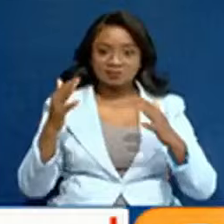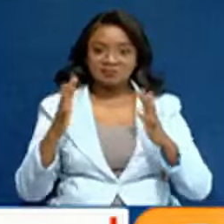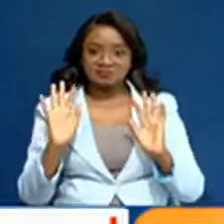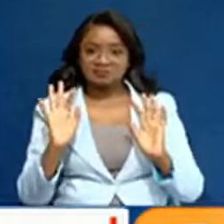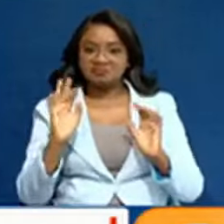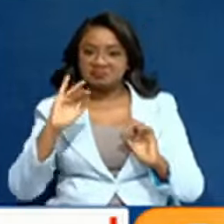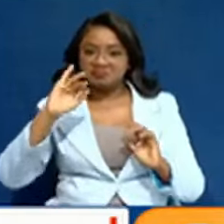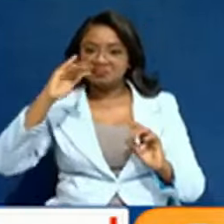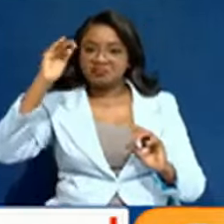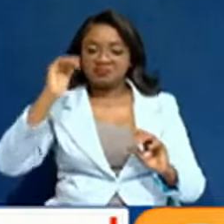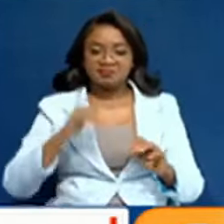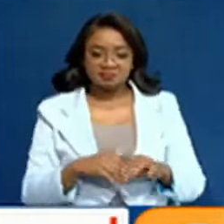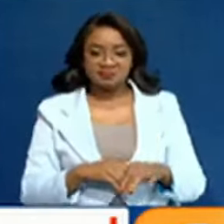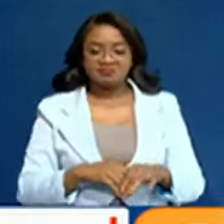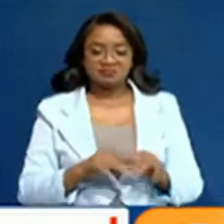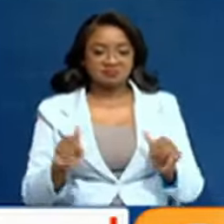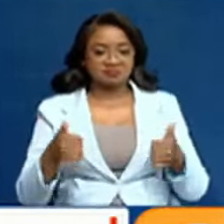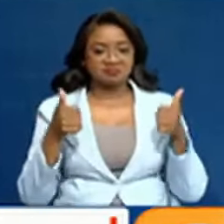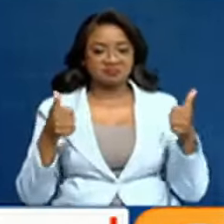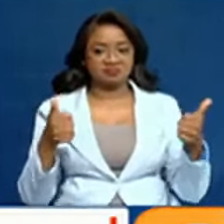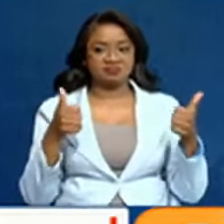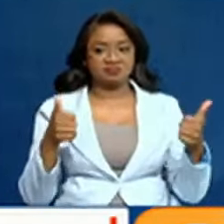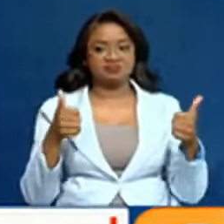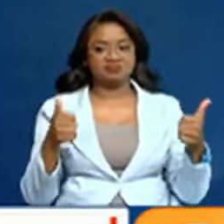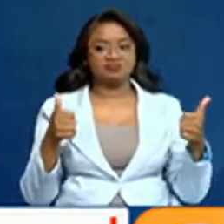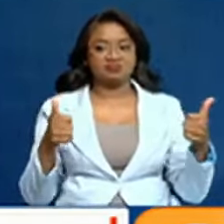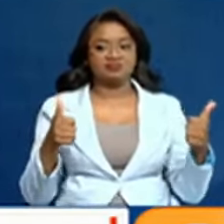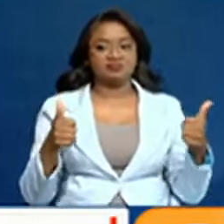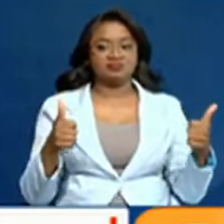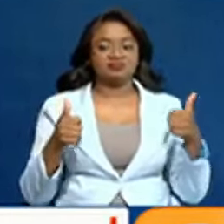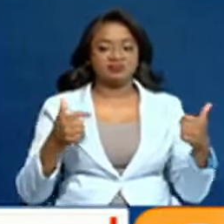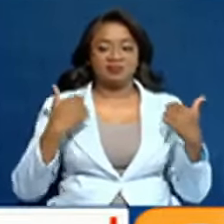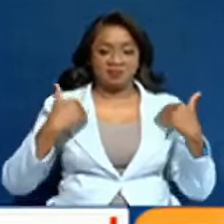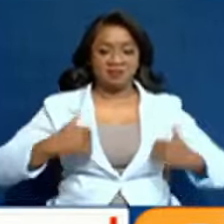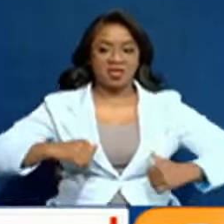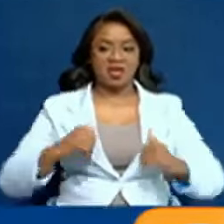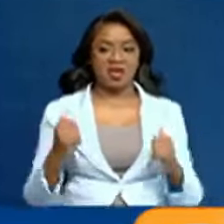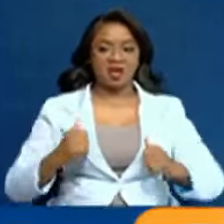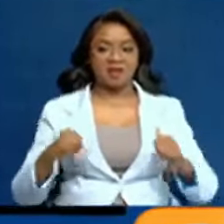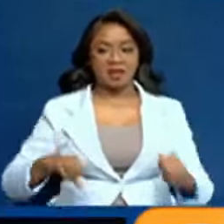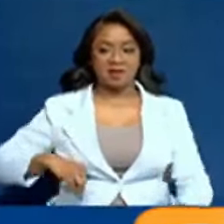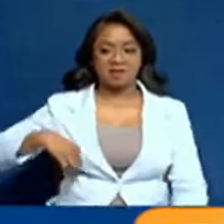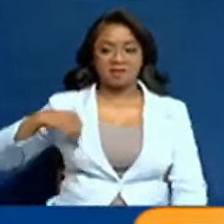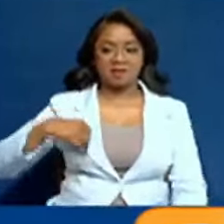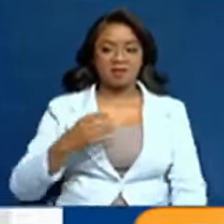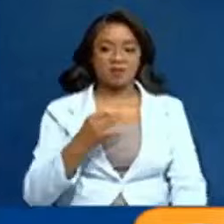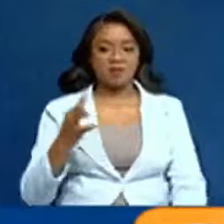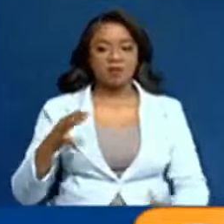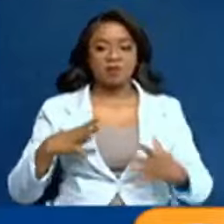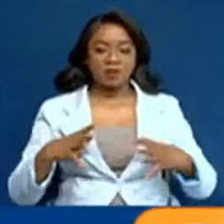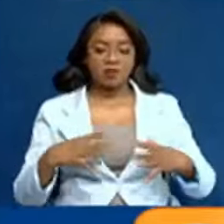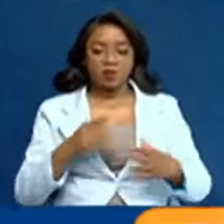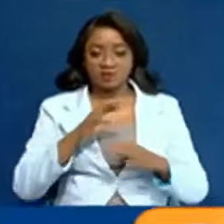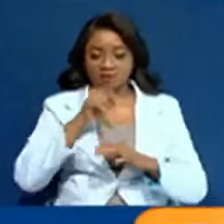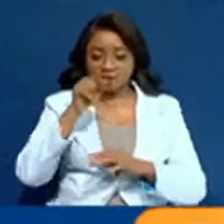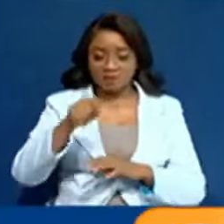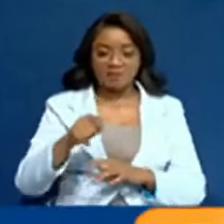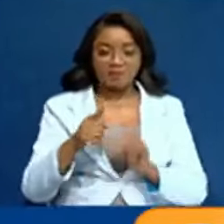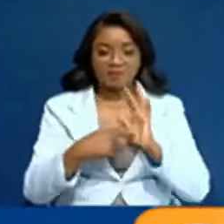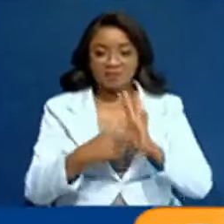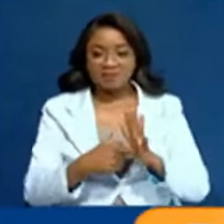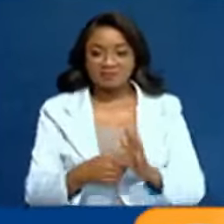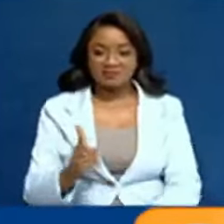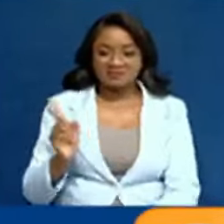Of course, this is a landmark, and I'm happy for the people who come from that particular area. Already, Senator